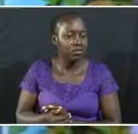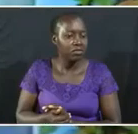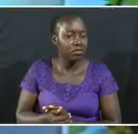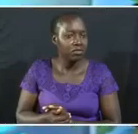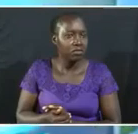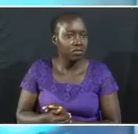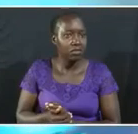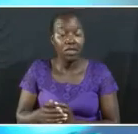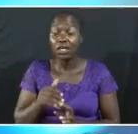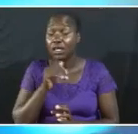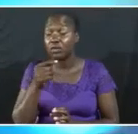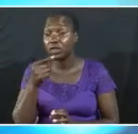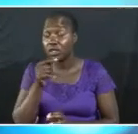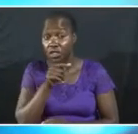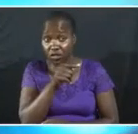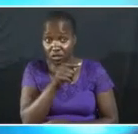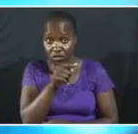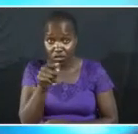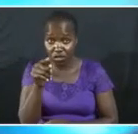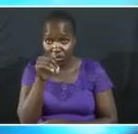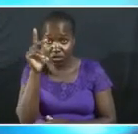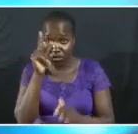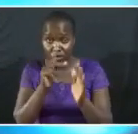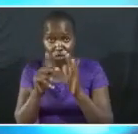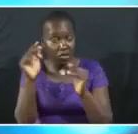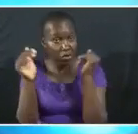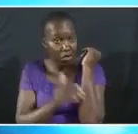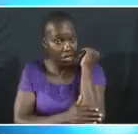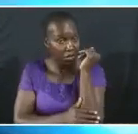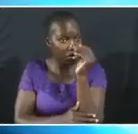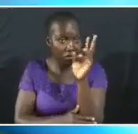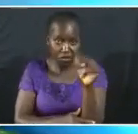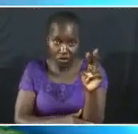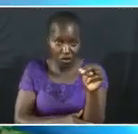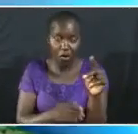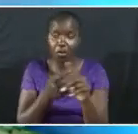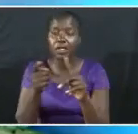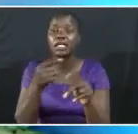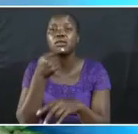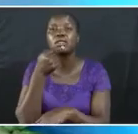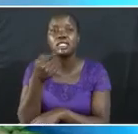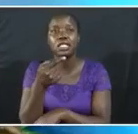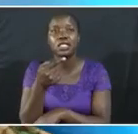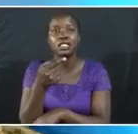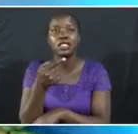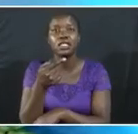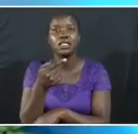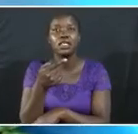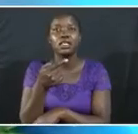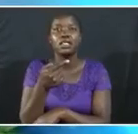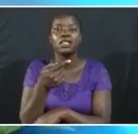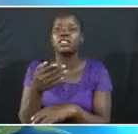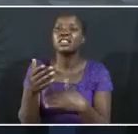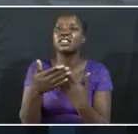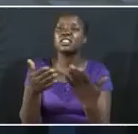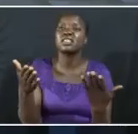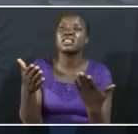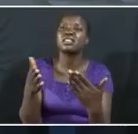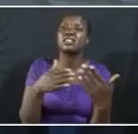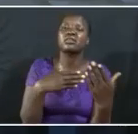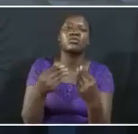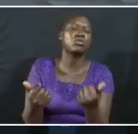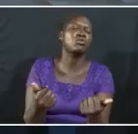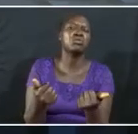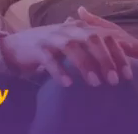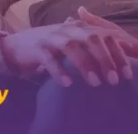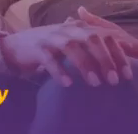I'm not saying those professions are bad, but I'm saying, for me, they're symptomatic solutions.